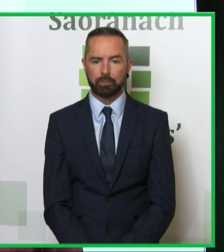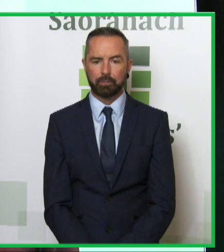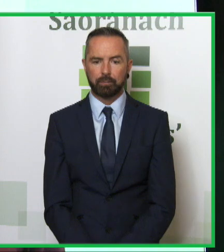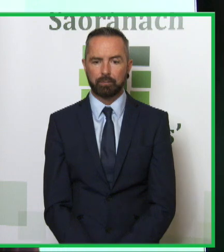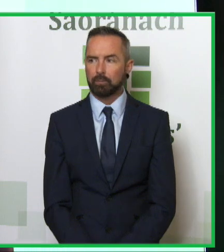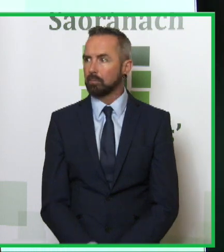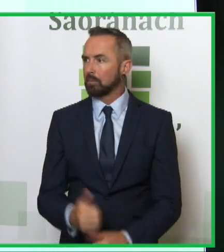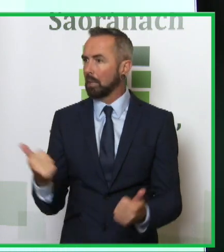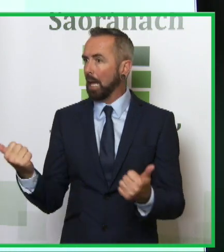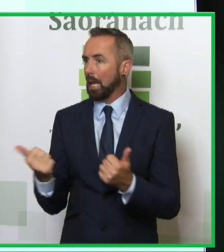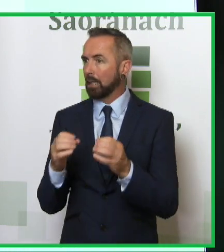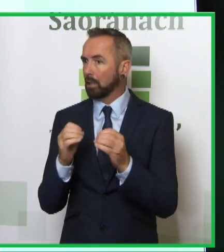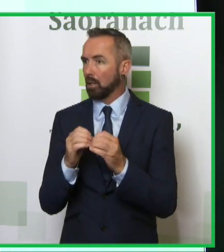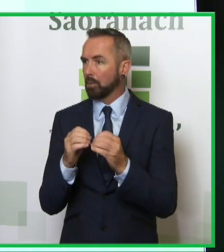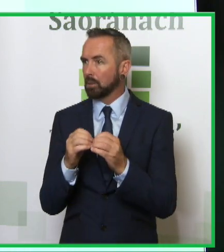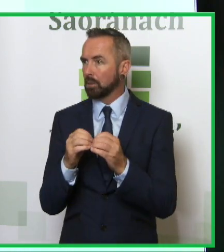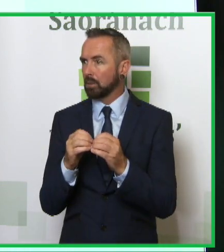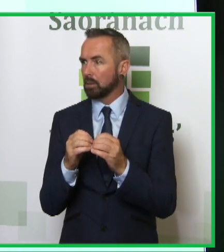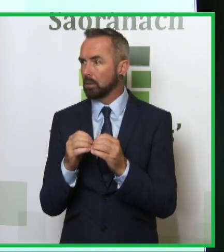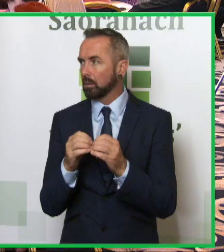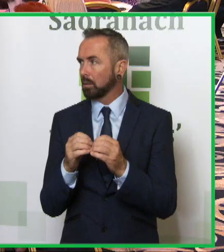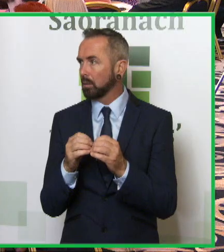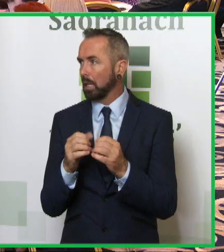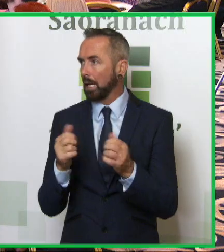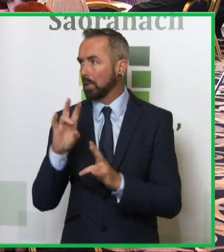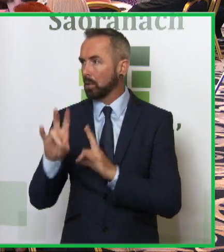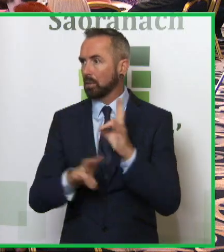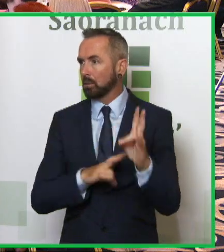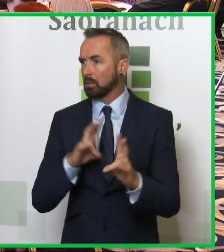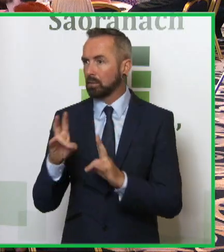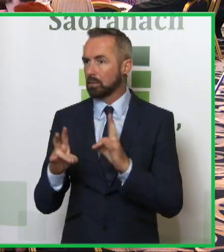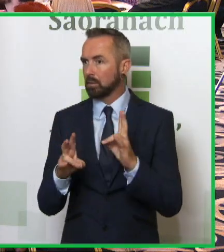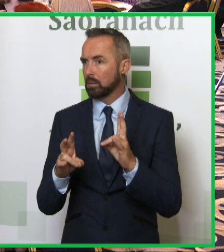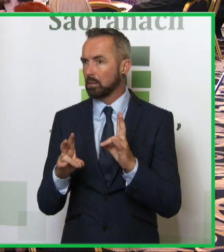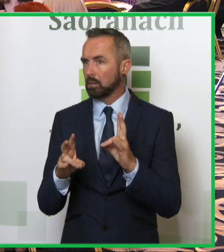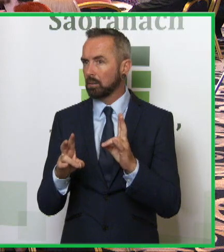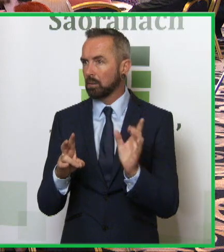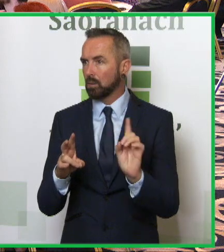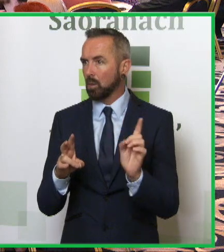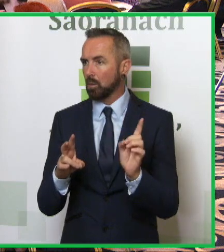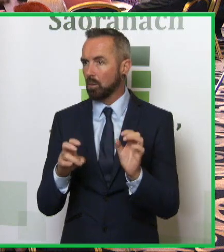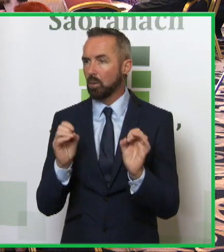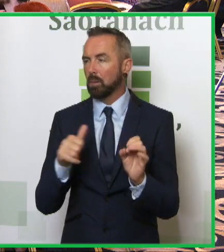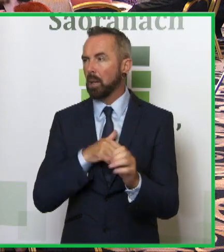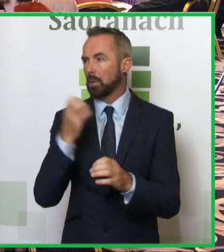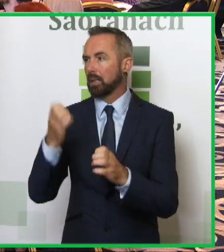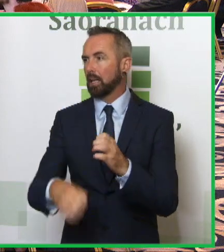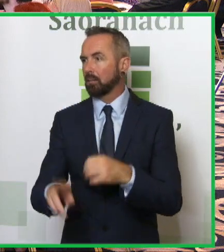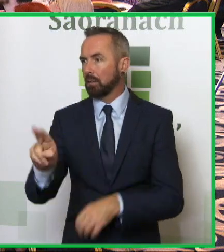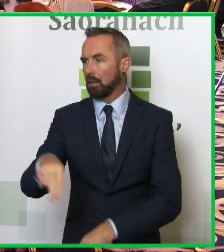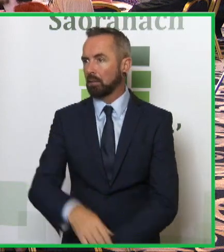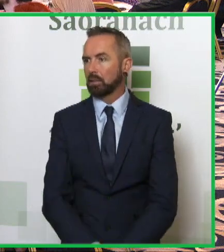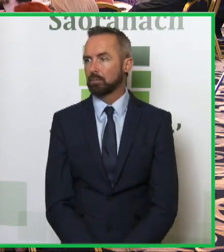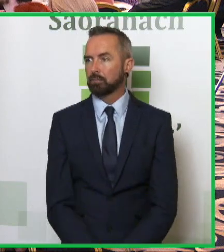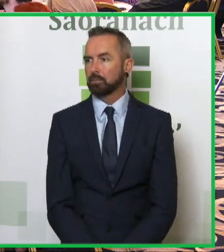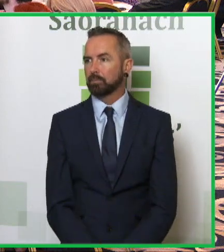Sorry, does anybody want to query any of the explanation? I mean, maybe finish. Yeah, to finish, yeah. Let's ask Kieran to finish and then